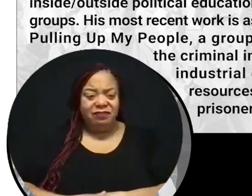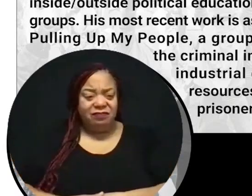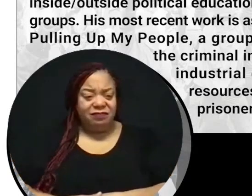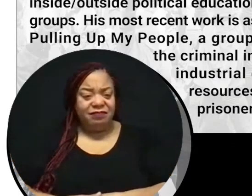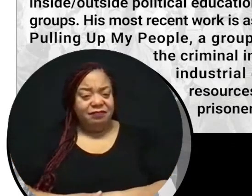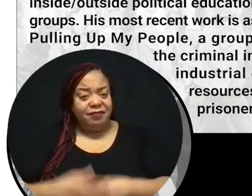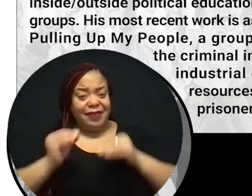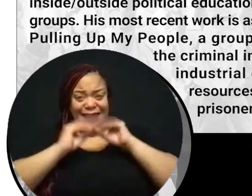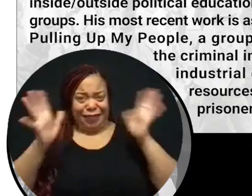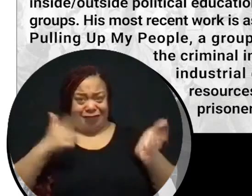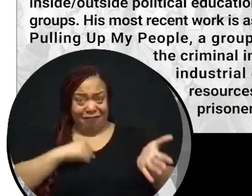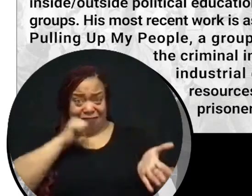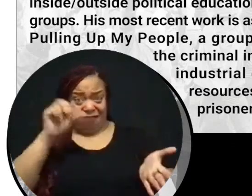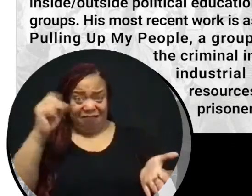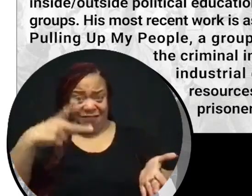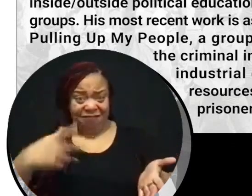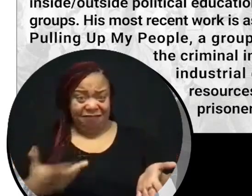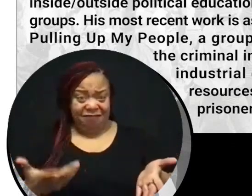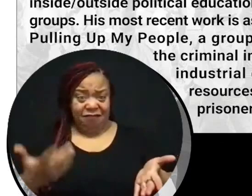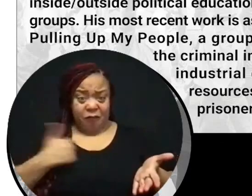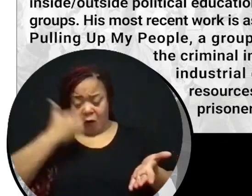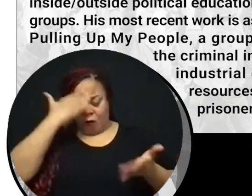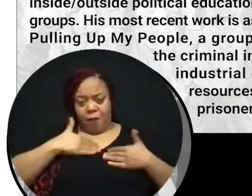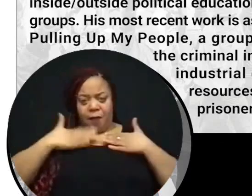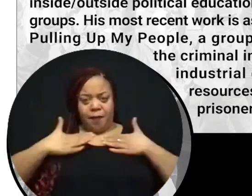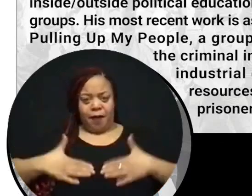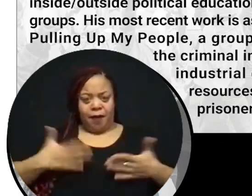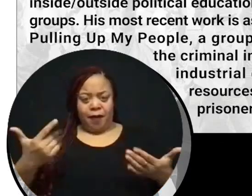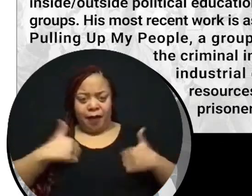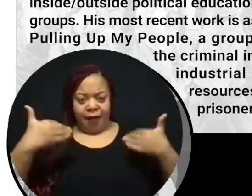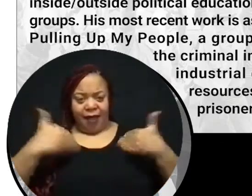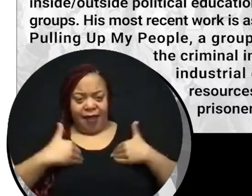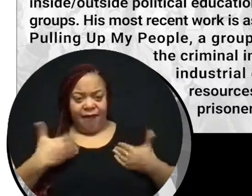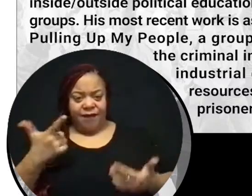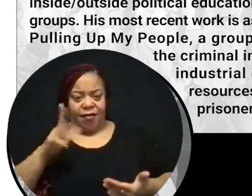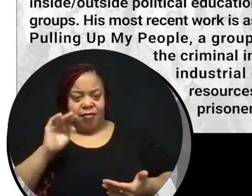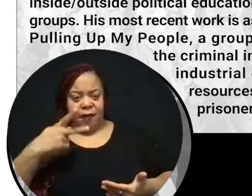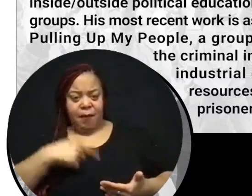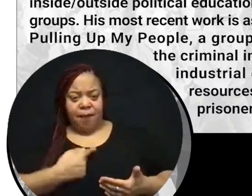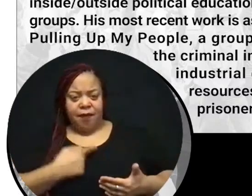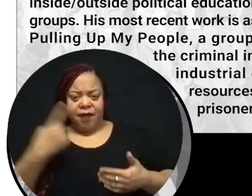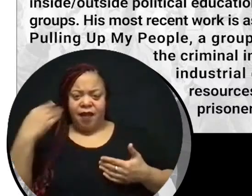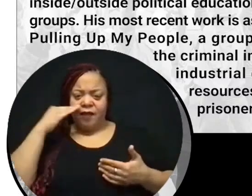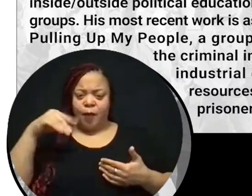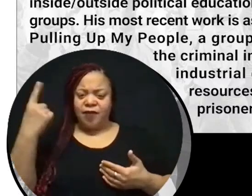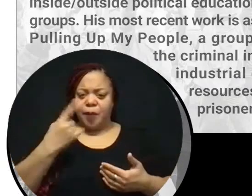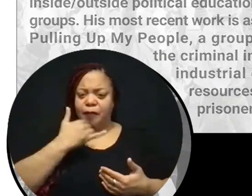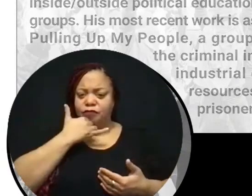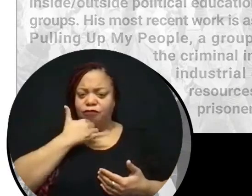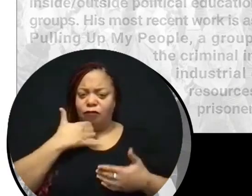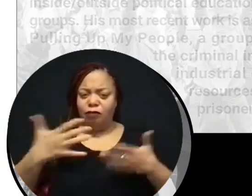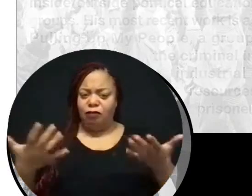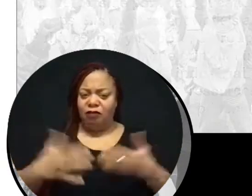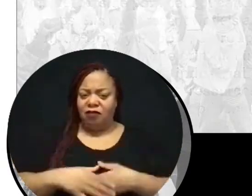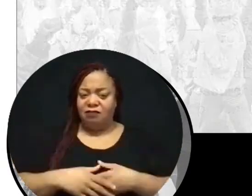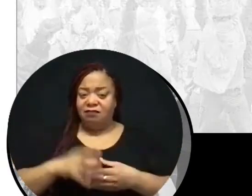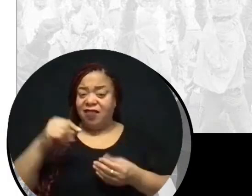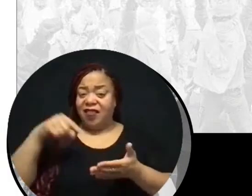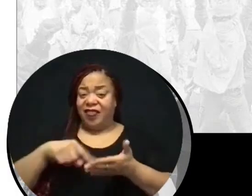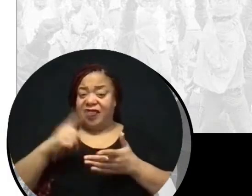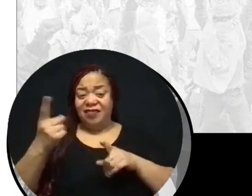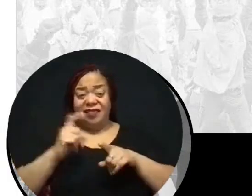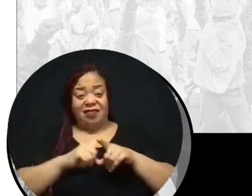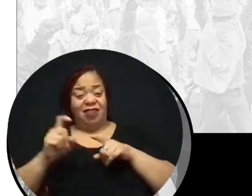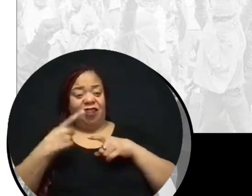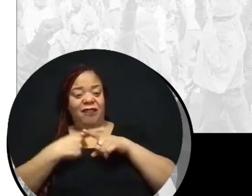Institution. Fayette. This call is subject to recording and monitoring. I was confronted with the inevitable again. Even though I tried to block